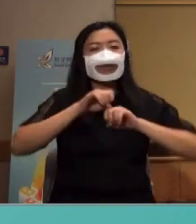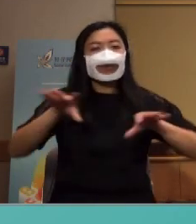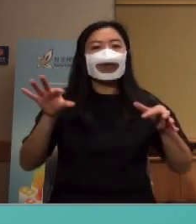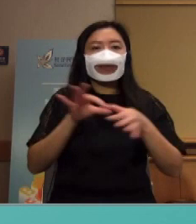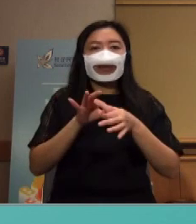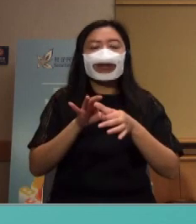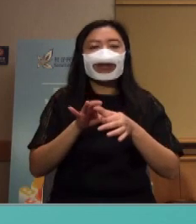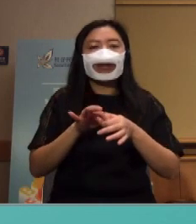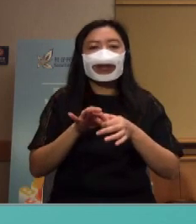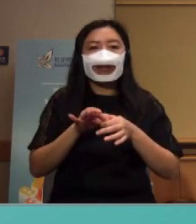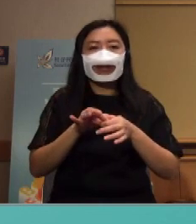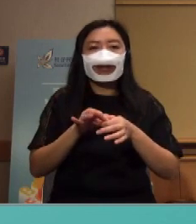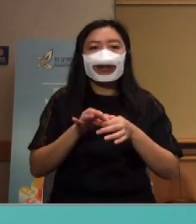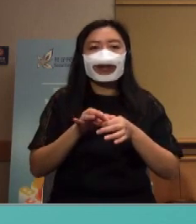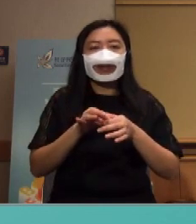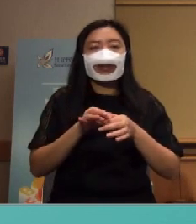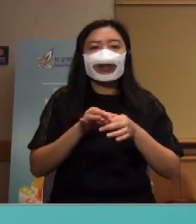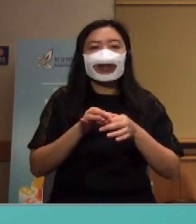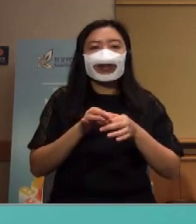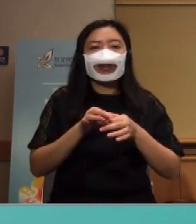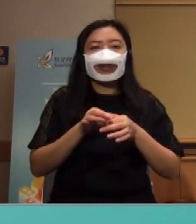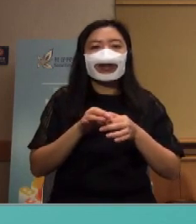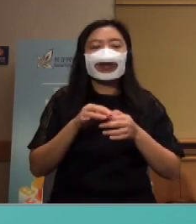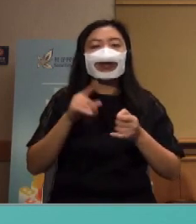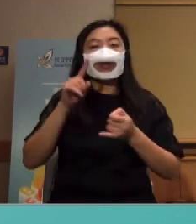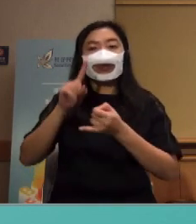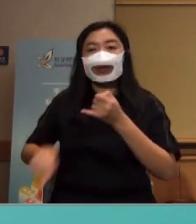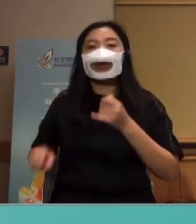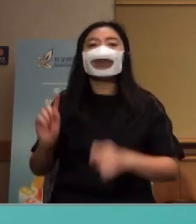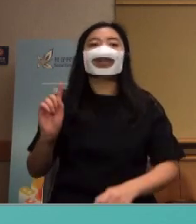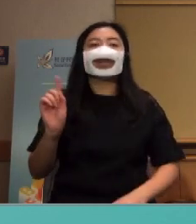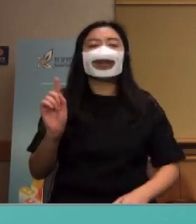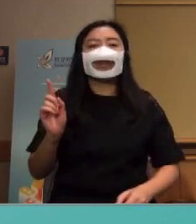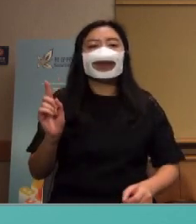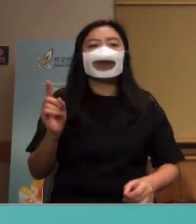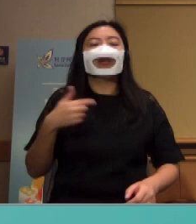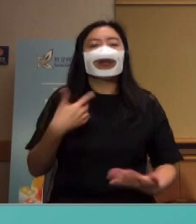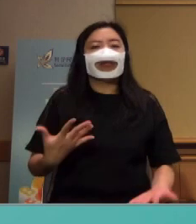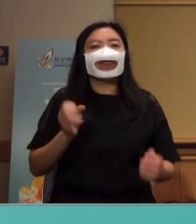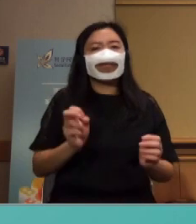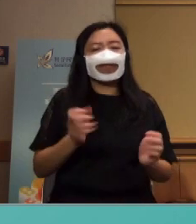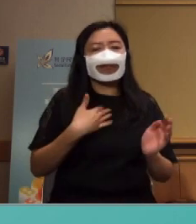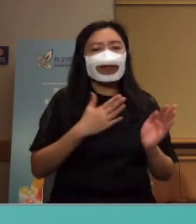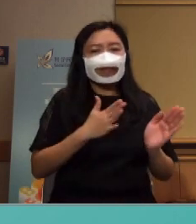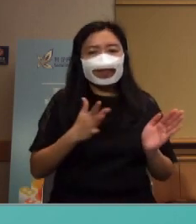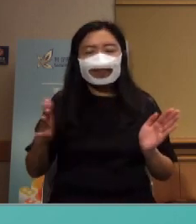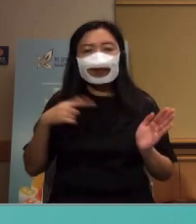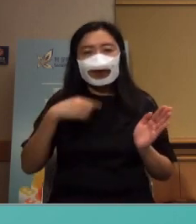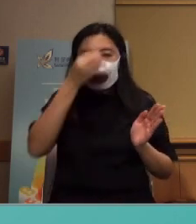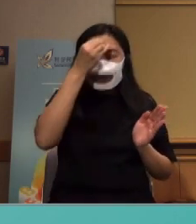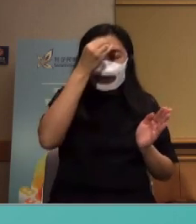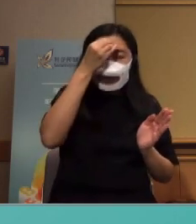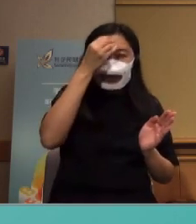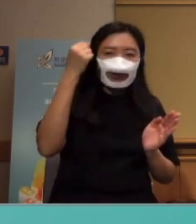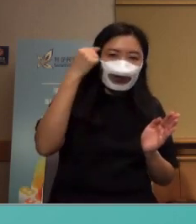our result. Actually, we are in a work in progress. We are still learning. We're still trying to do more. That's not a big number. Honestly,